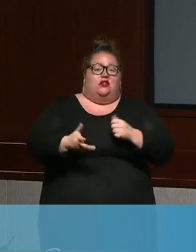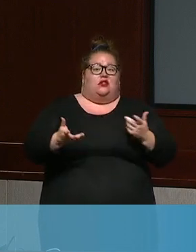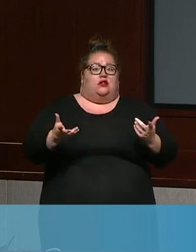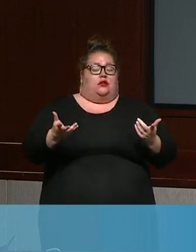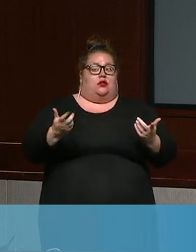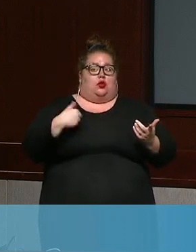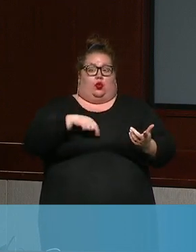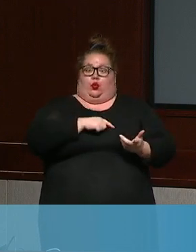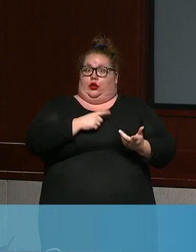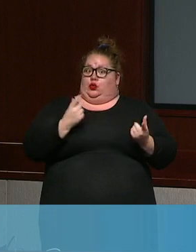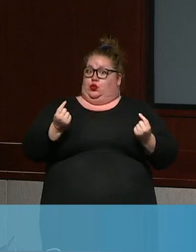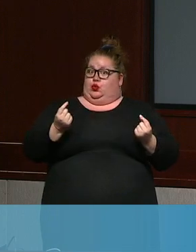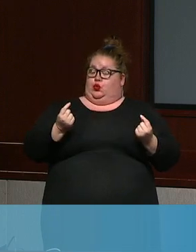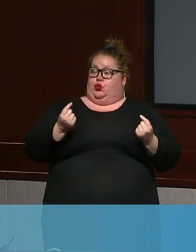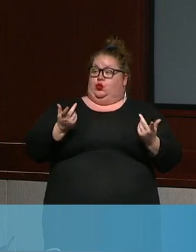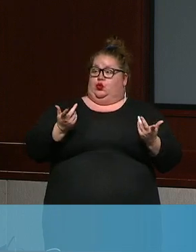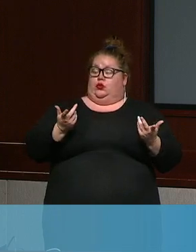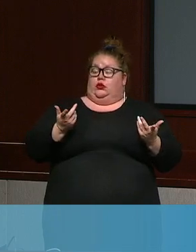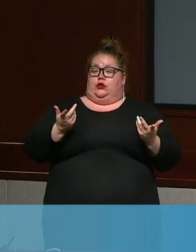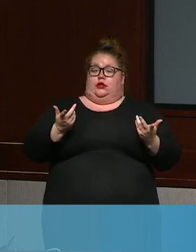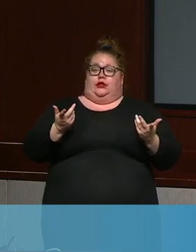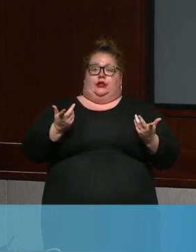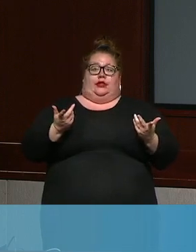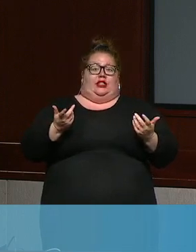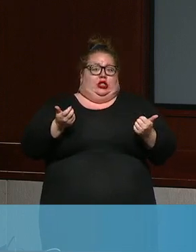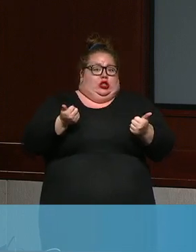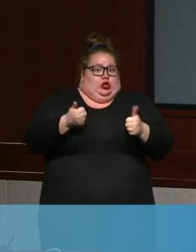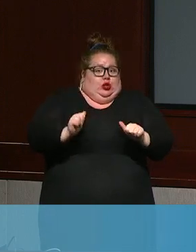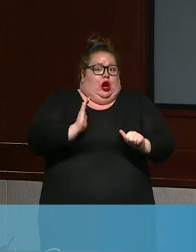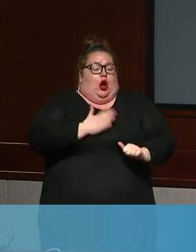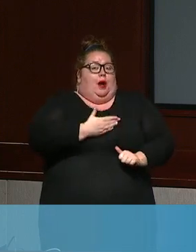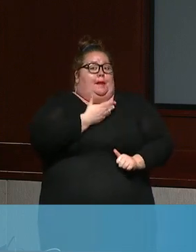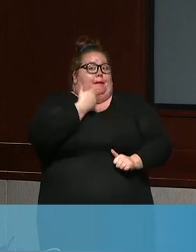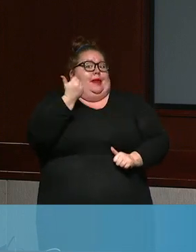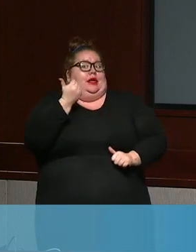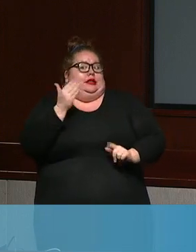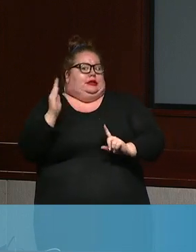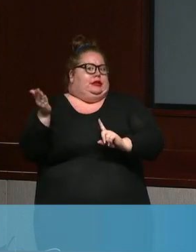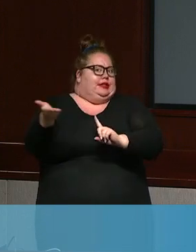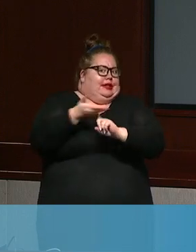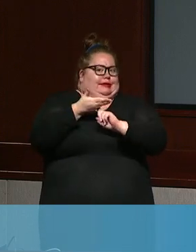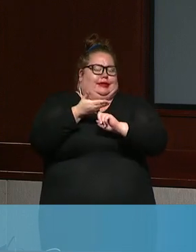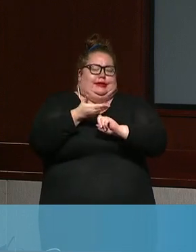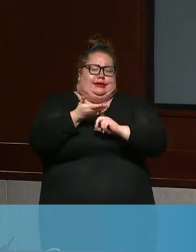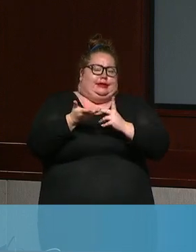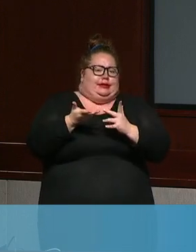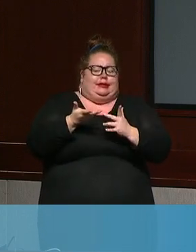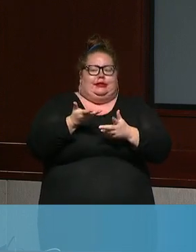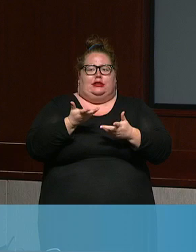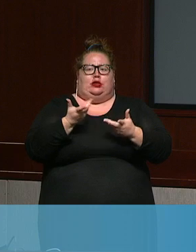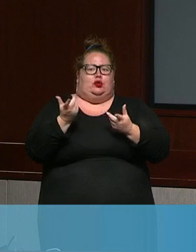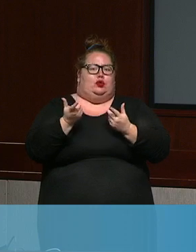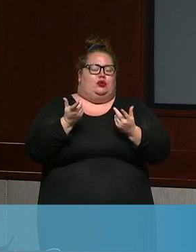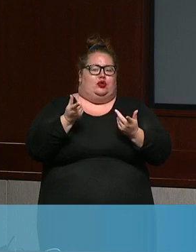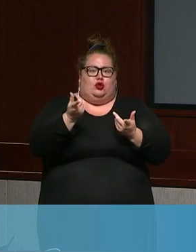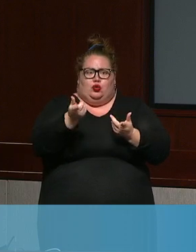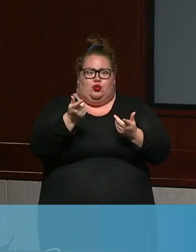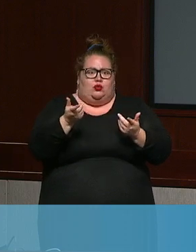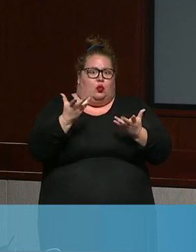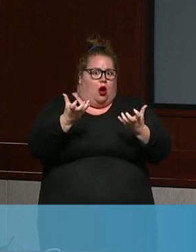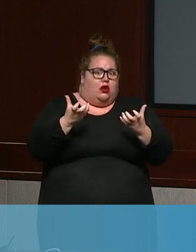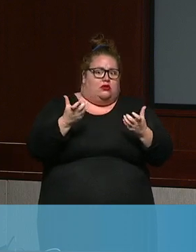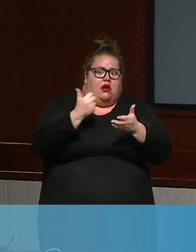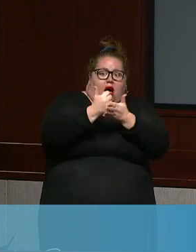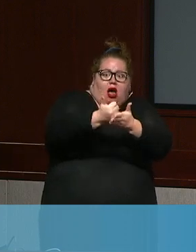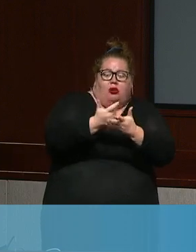a significant effort into convincing people that it's the right thing to do. They are needed. The community